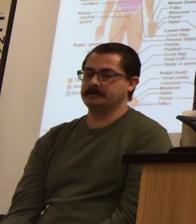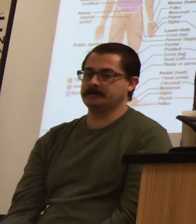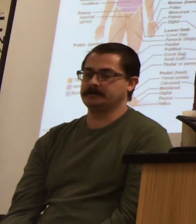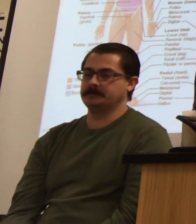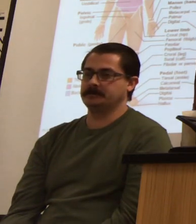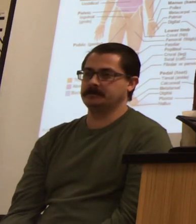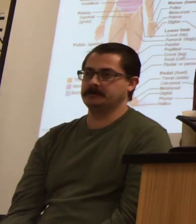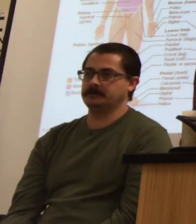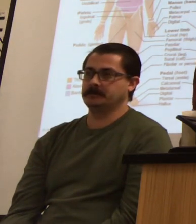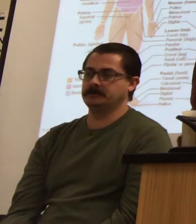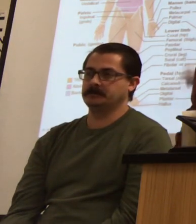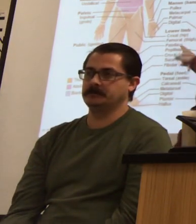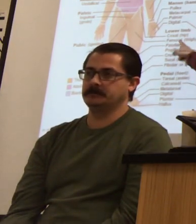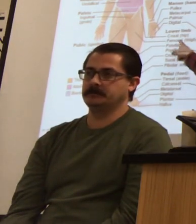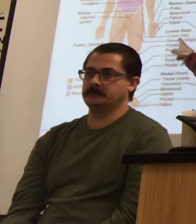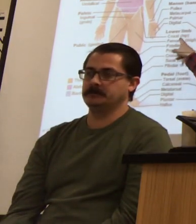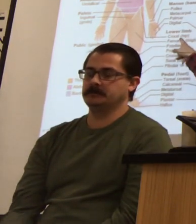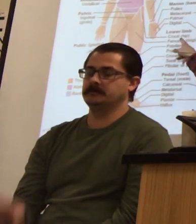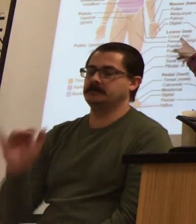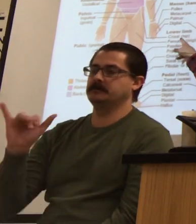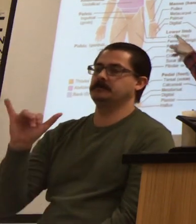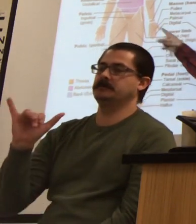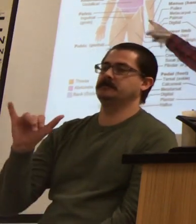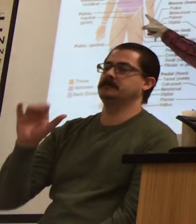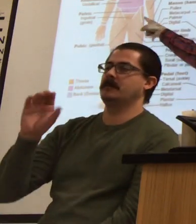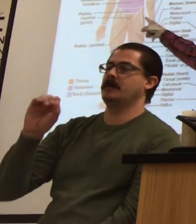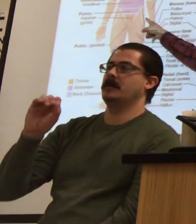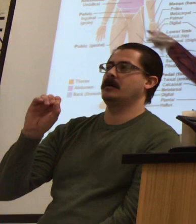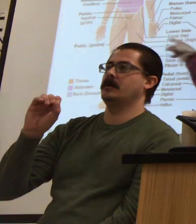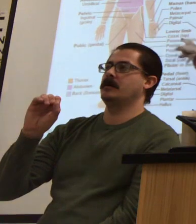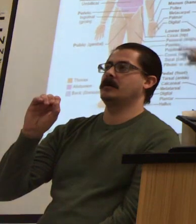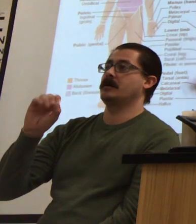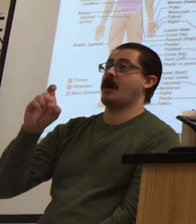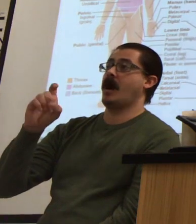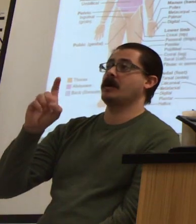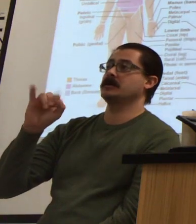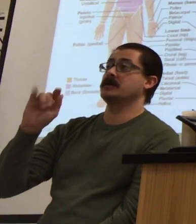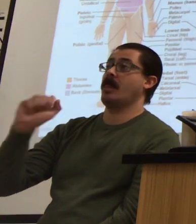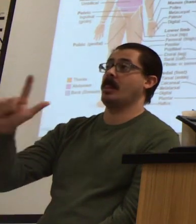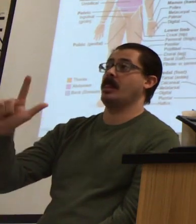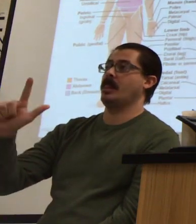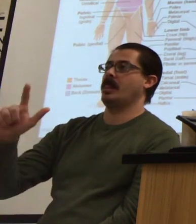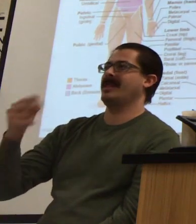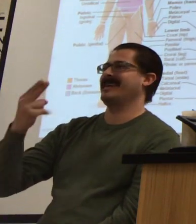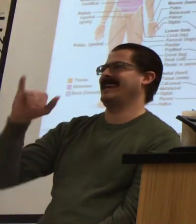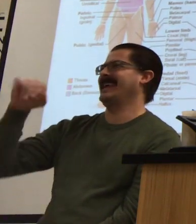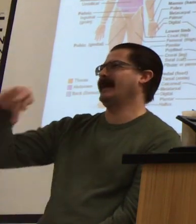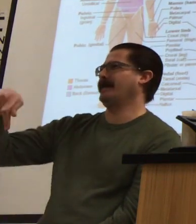Well, they don't have hip, oh, they do, here it is, coxal hip. Let's put hip first.